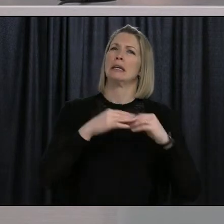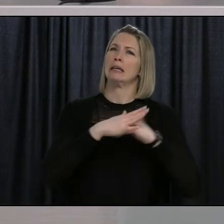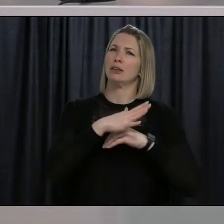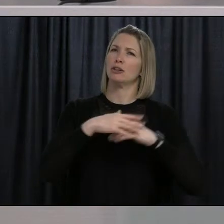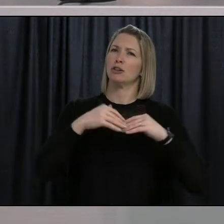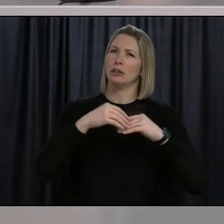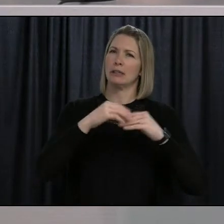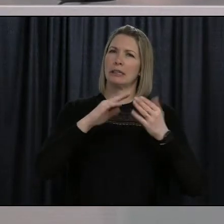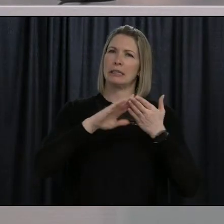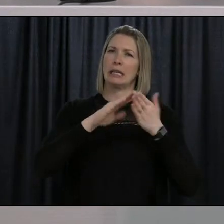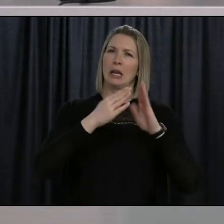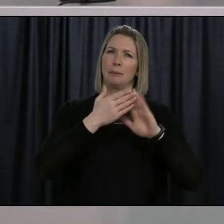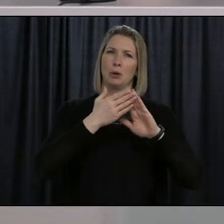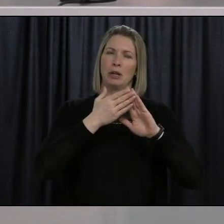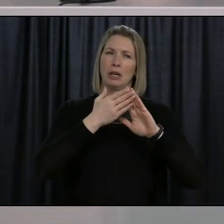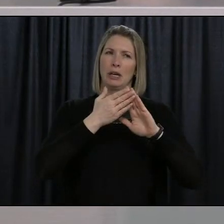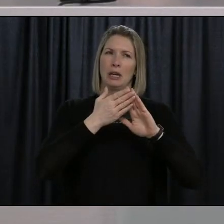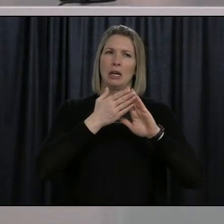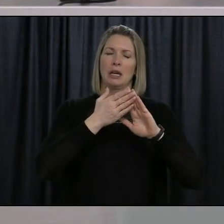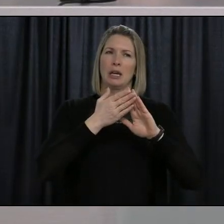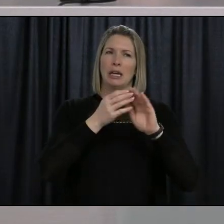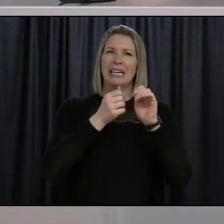microcosm of the broader trend where